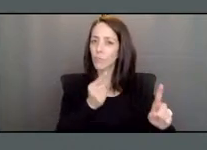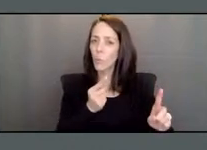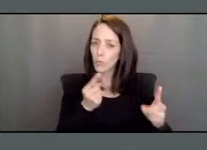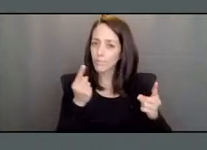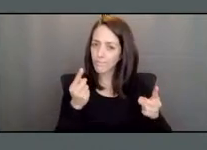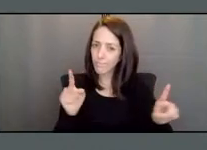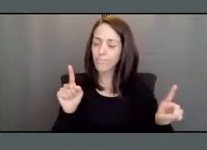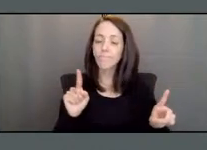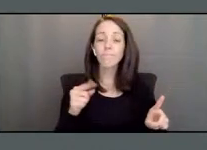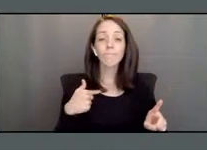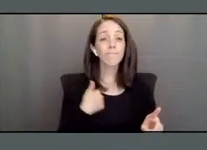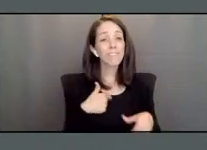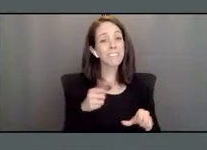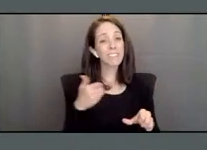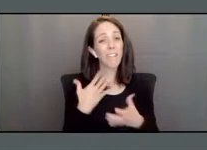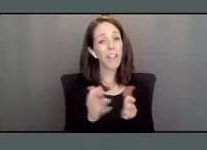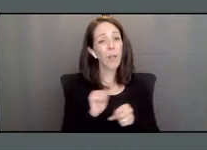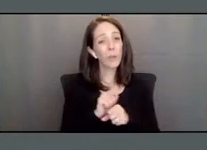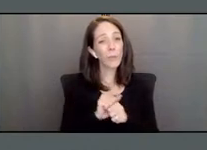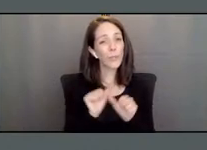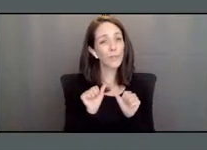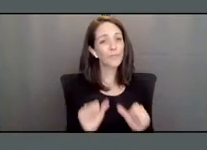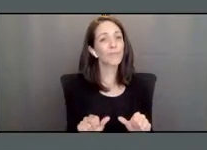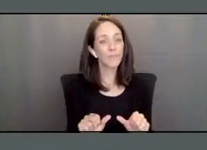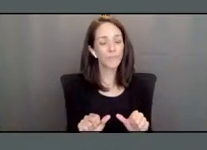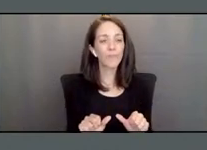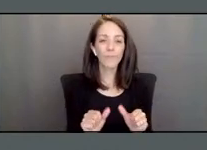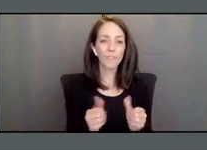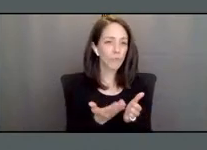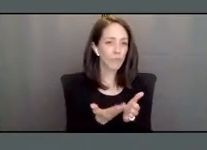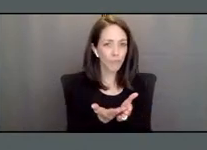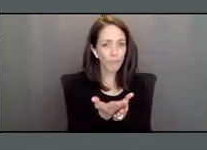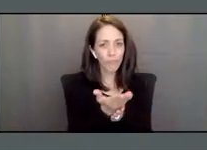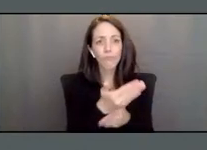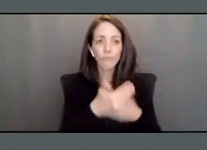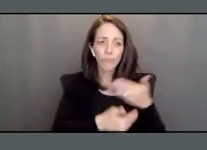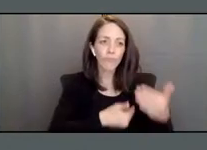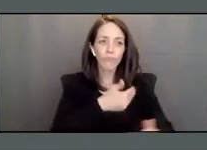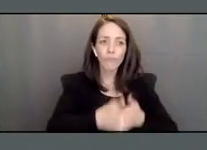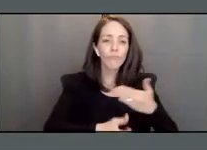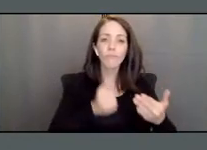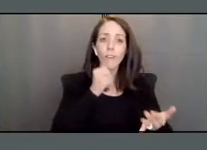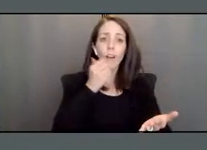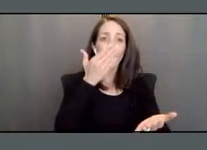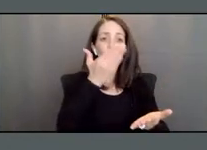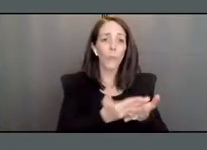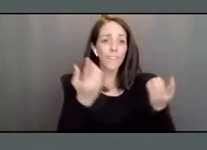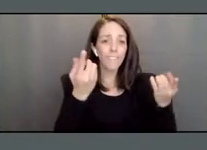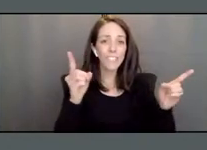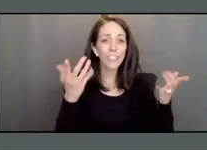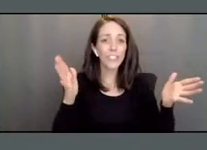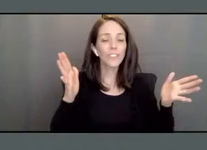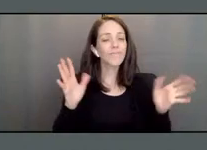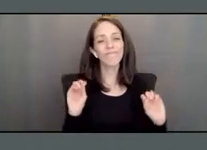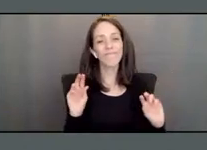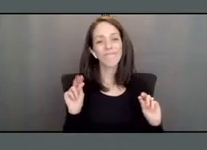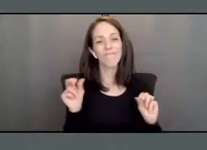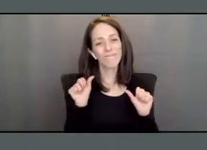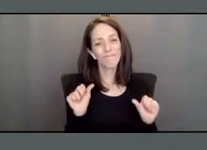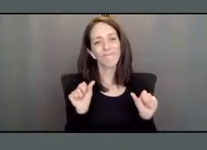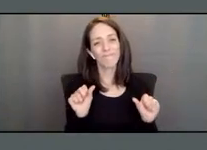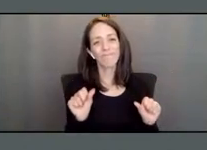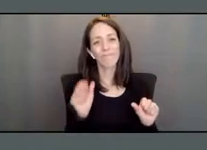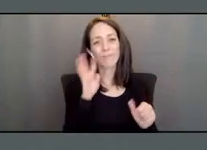to do. It's a journey, not a sprint. So thank you for all your efforts. Great, thank